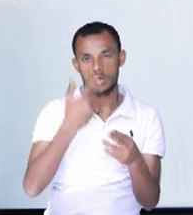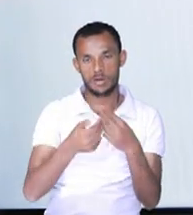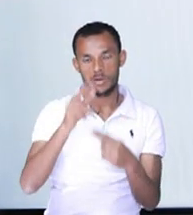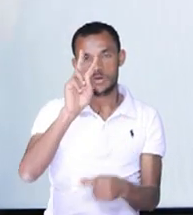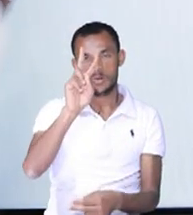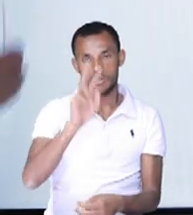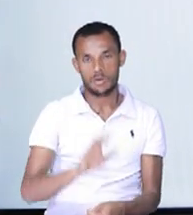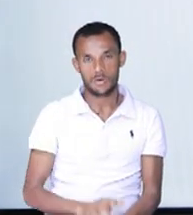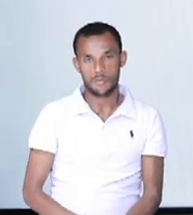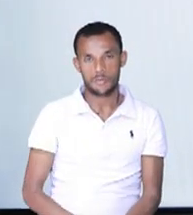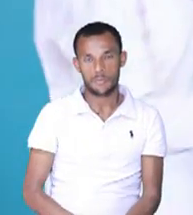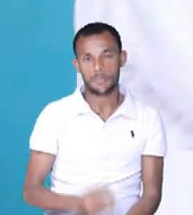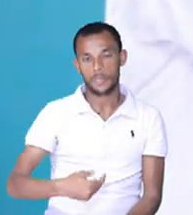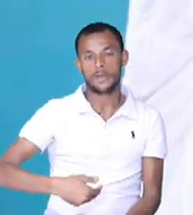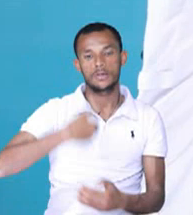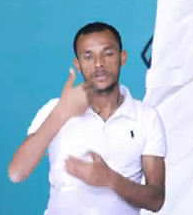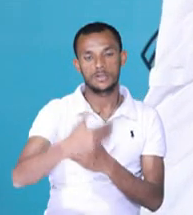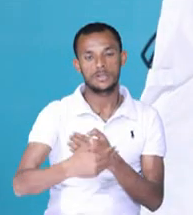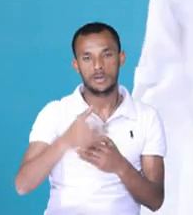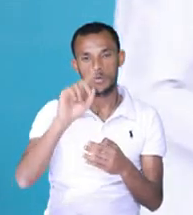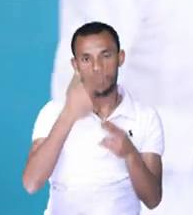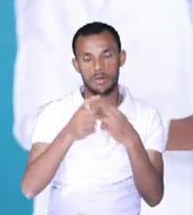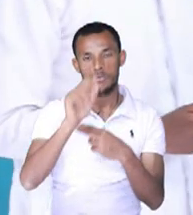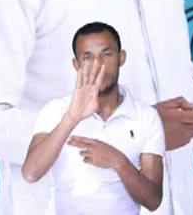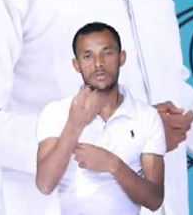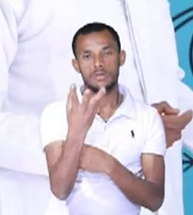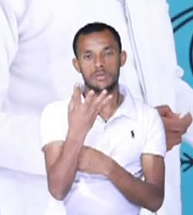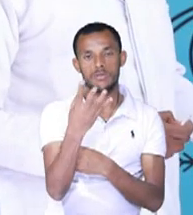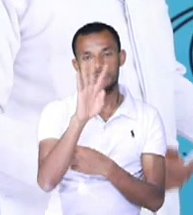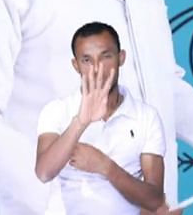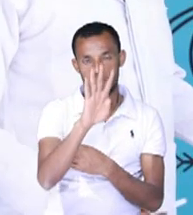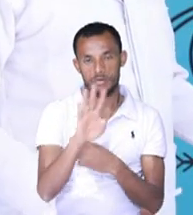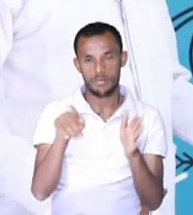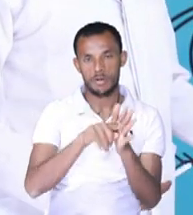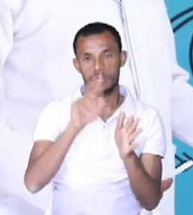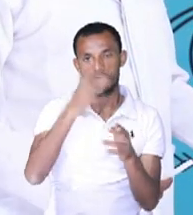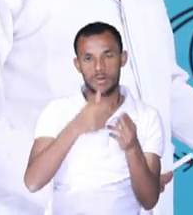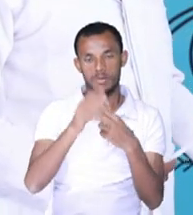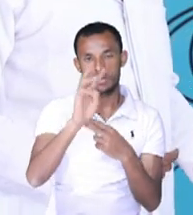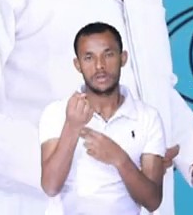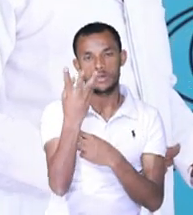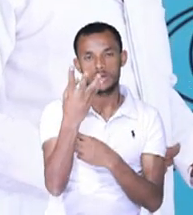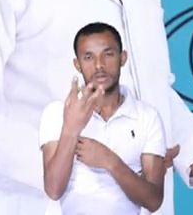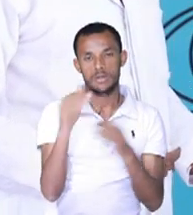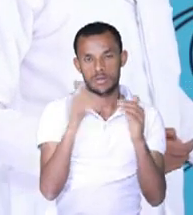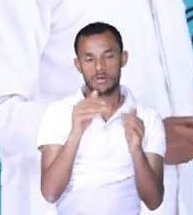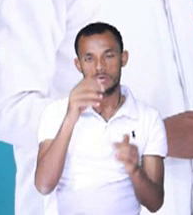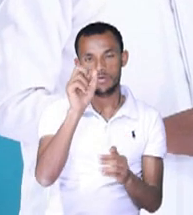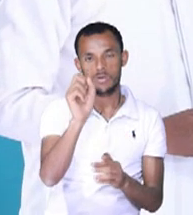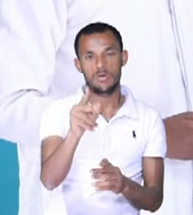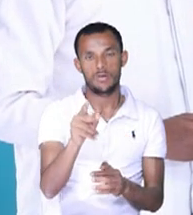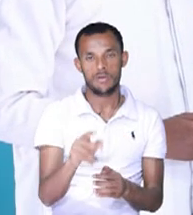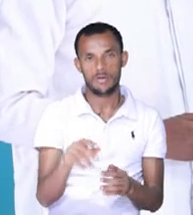2. Then 1 times 4, 4 minus 2 times 6, it was equal to have